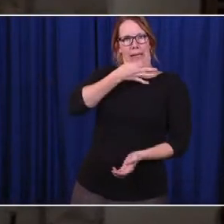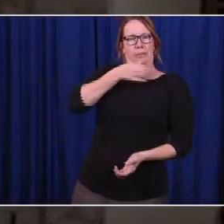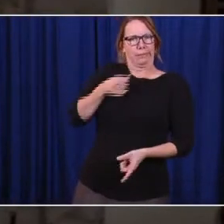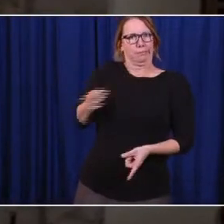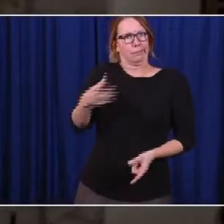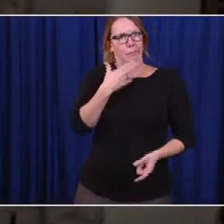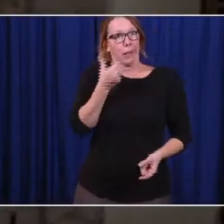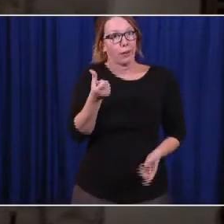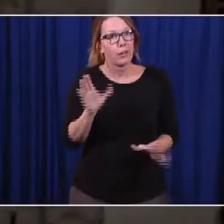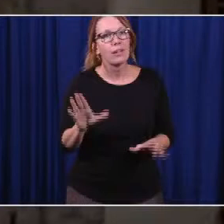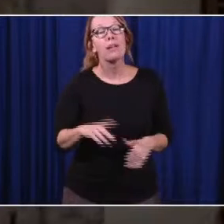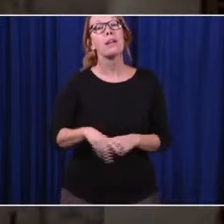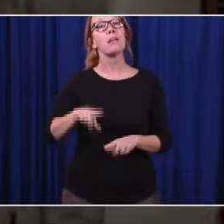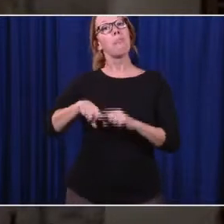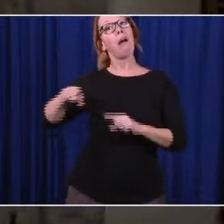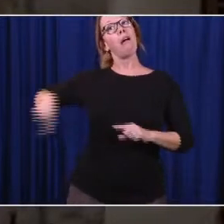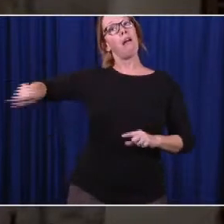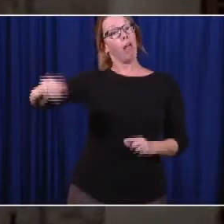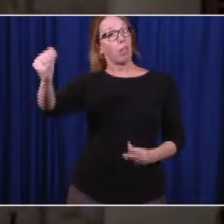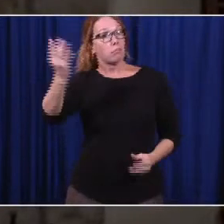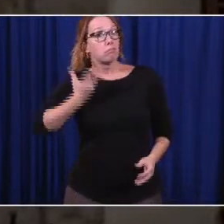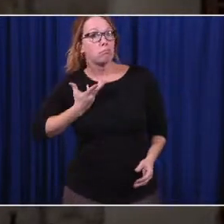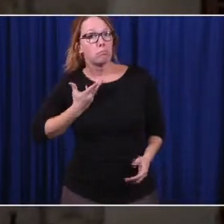What they have told me is